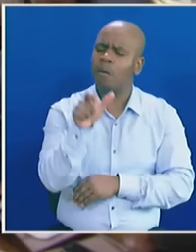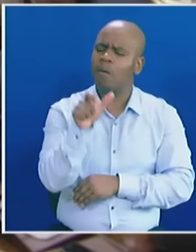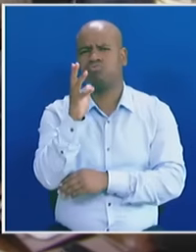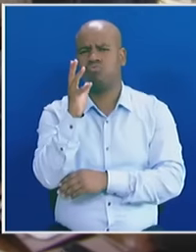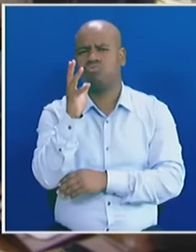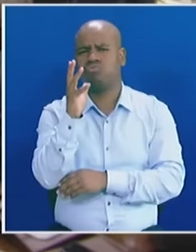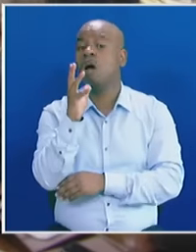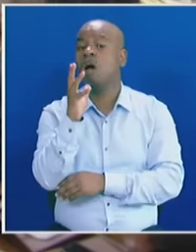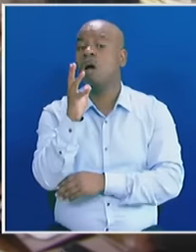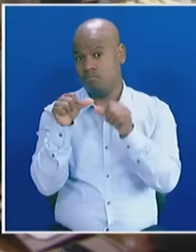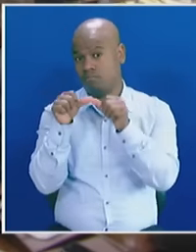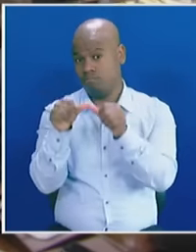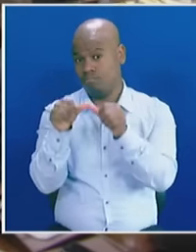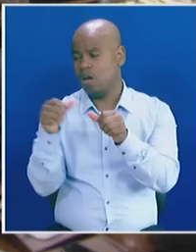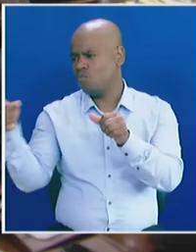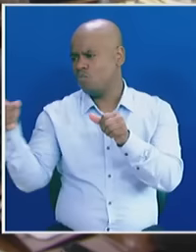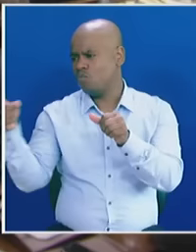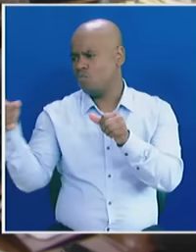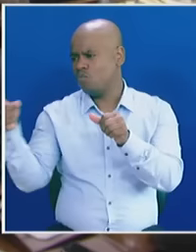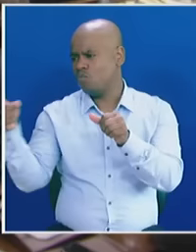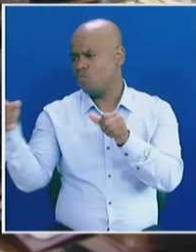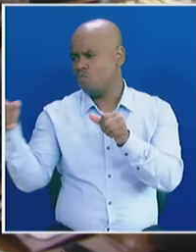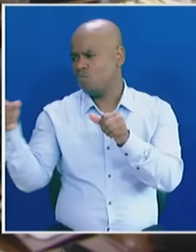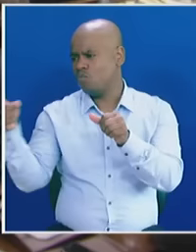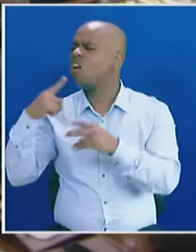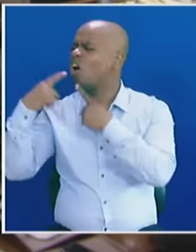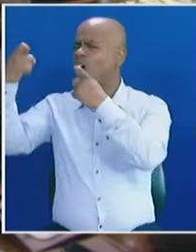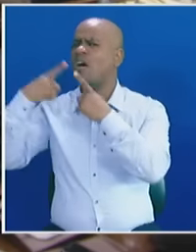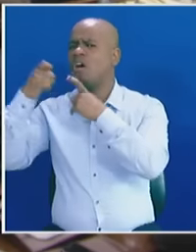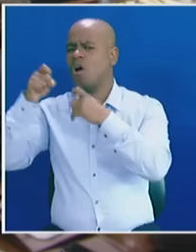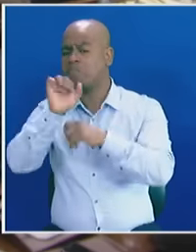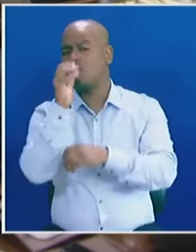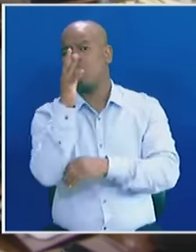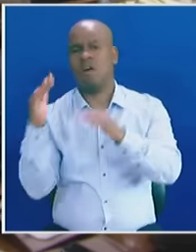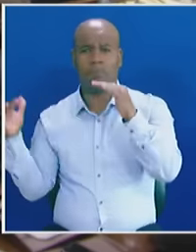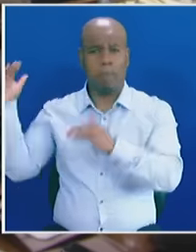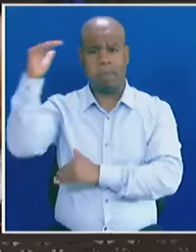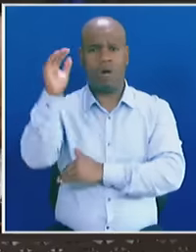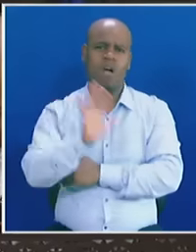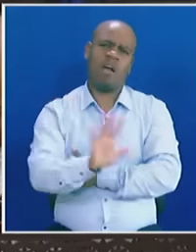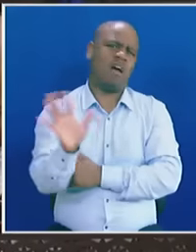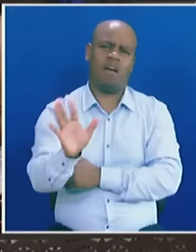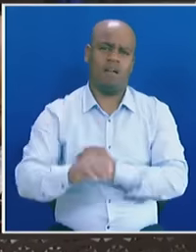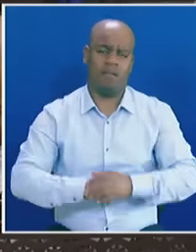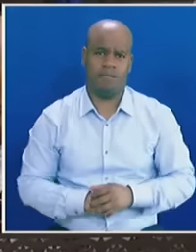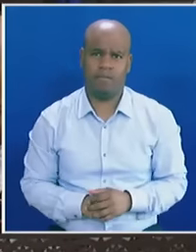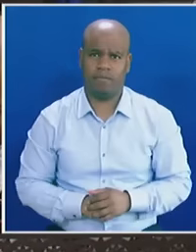interjections, you are not allowed to drown the speaker. It's difficult to sit here and to follow what the speaker is saying. Order.